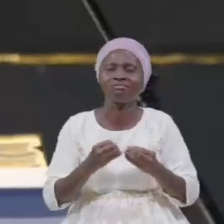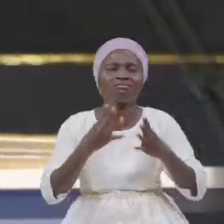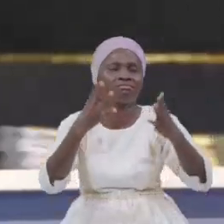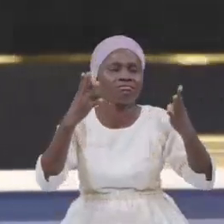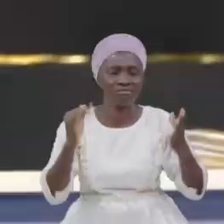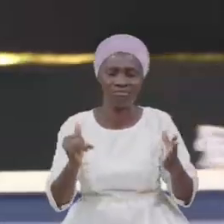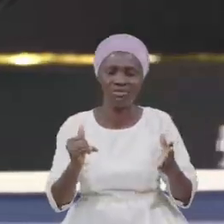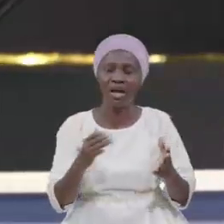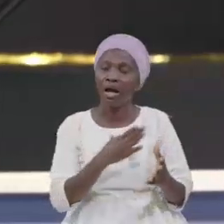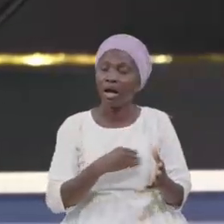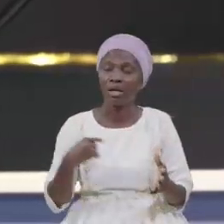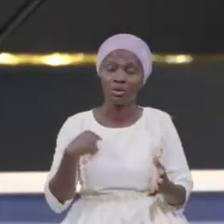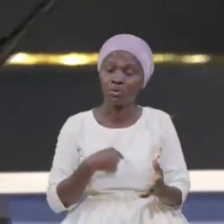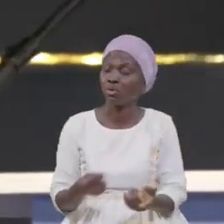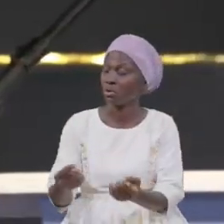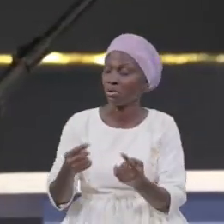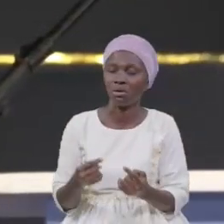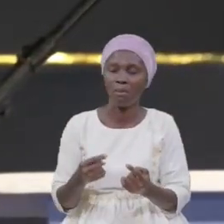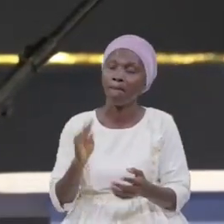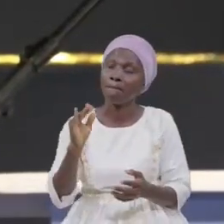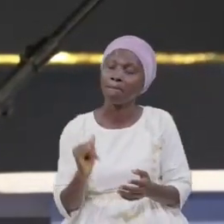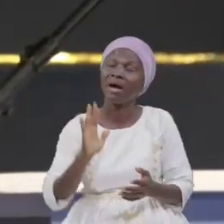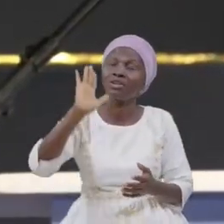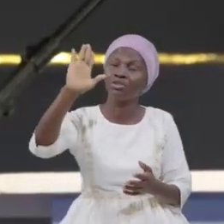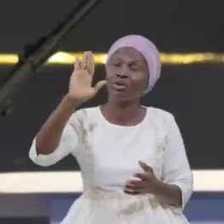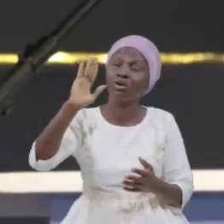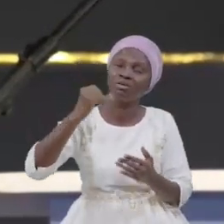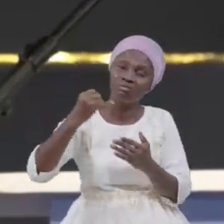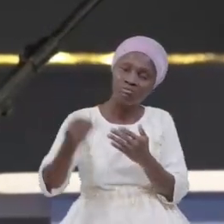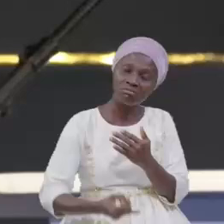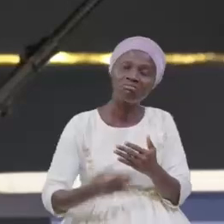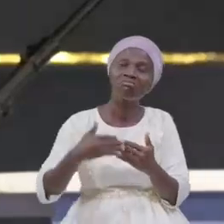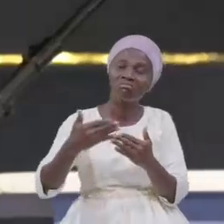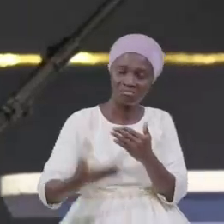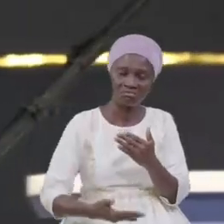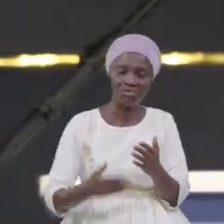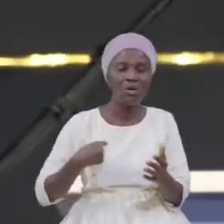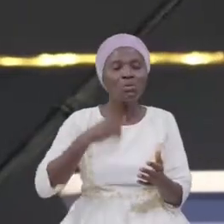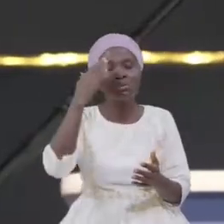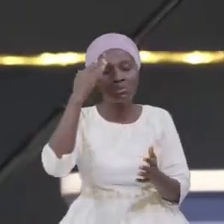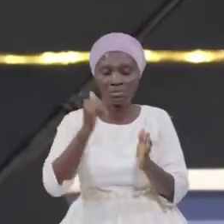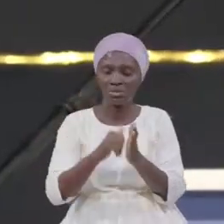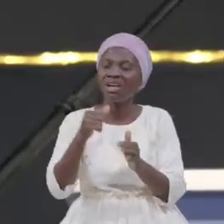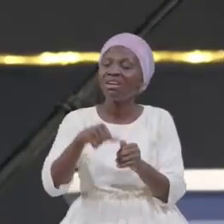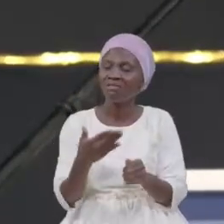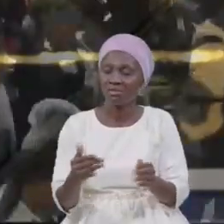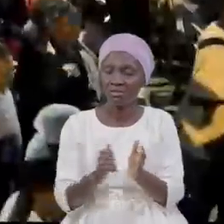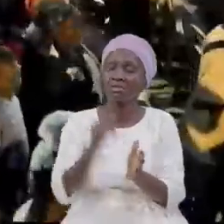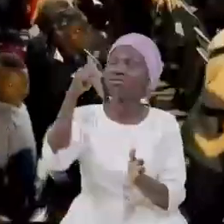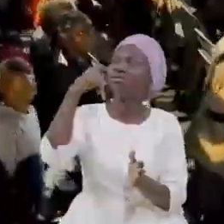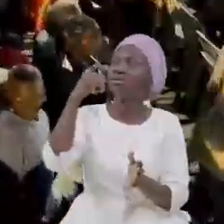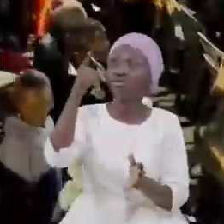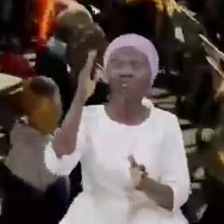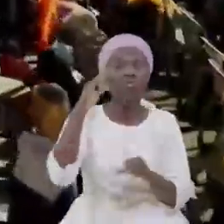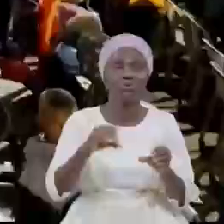come by your invitation. And we know everything you said, you will do. You will